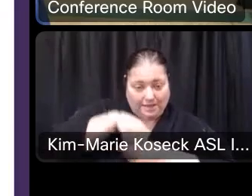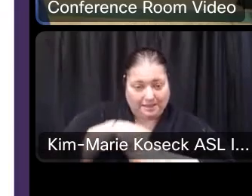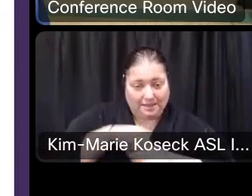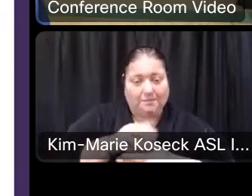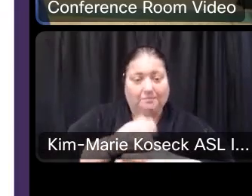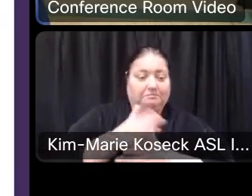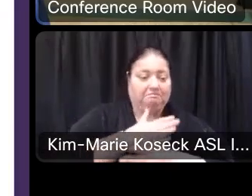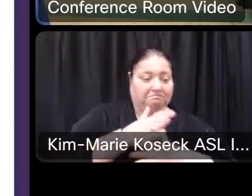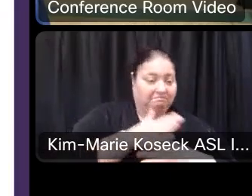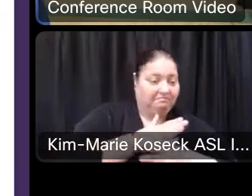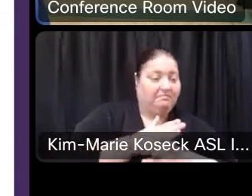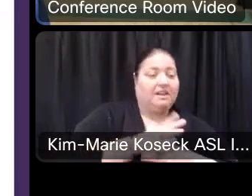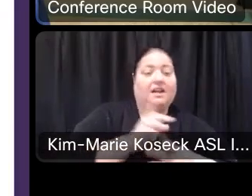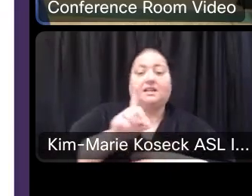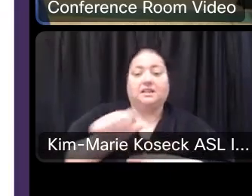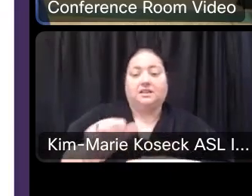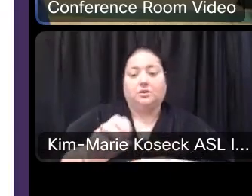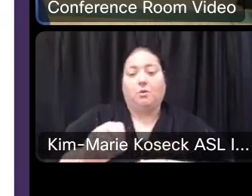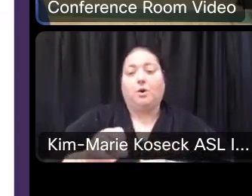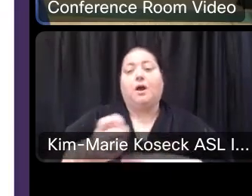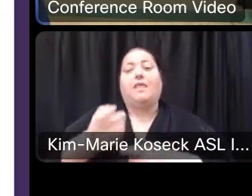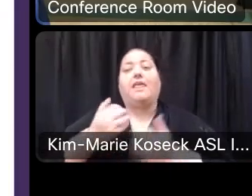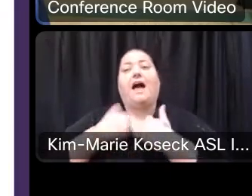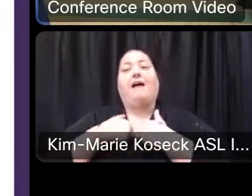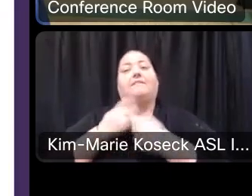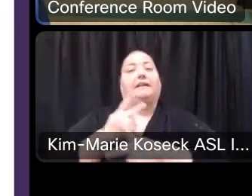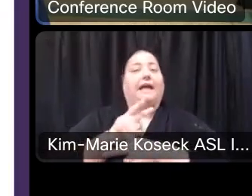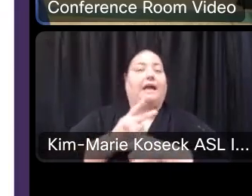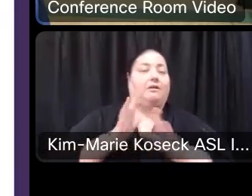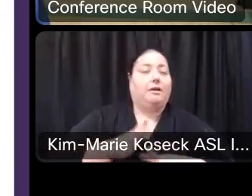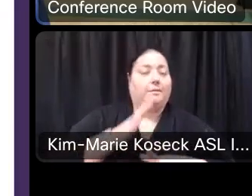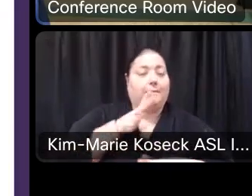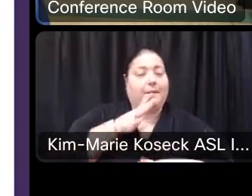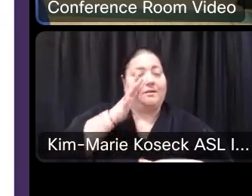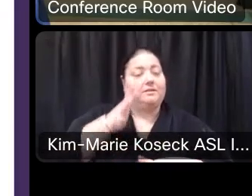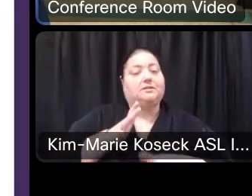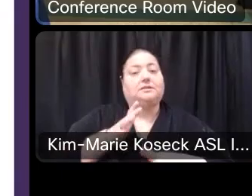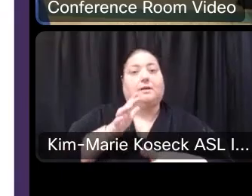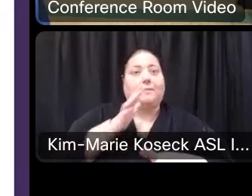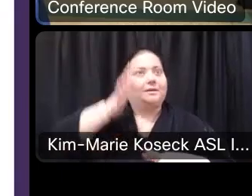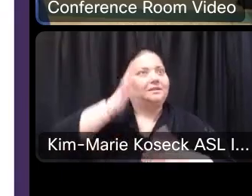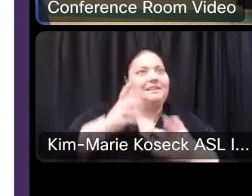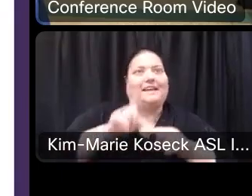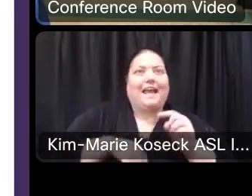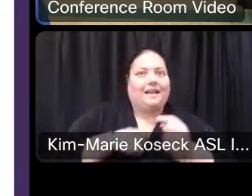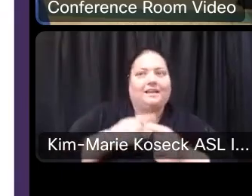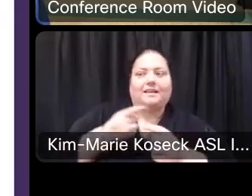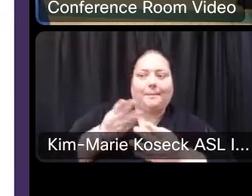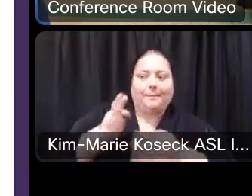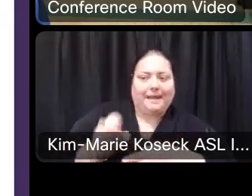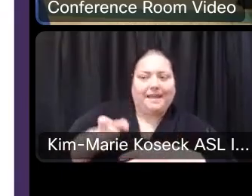with parents or caregivers who are aging and can't be there anymore. I think that's a really specific